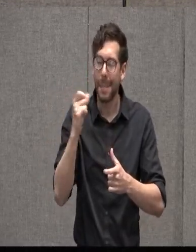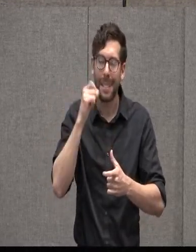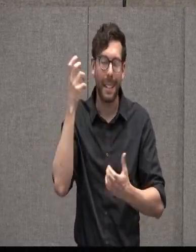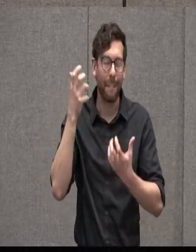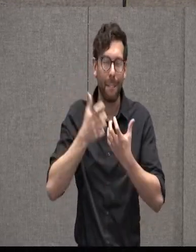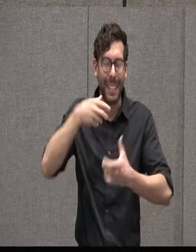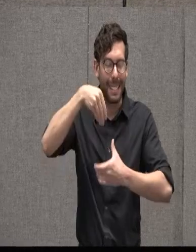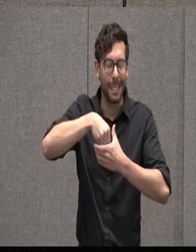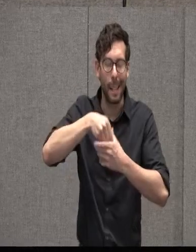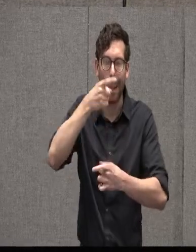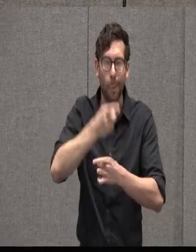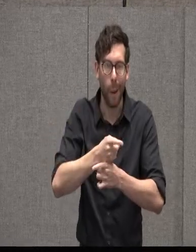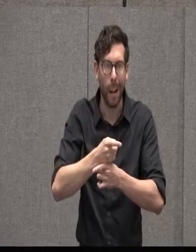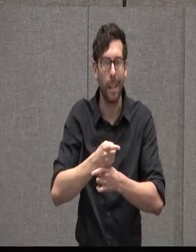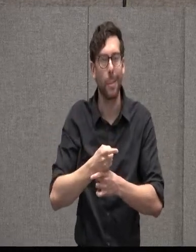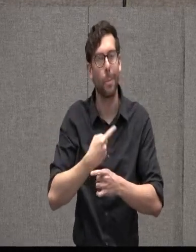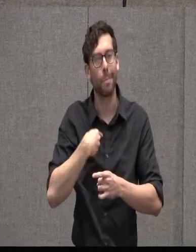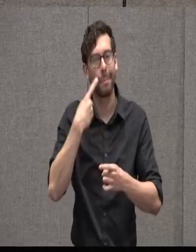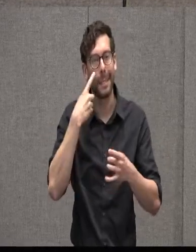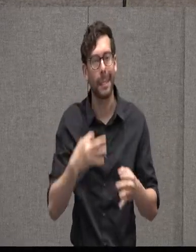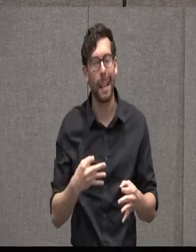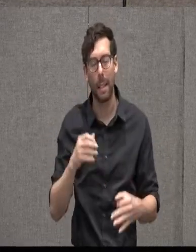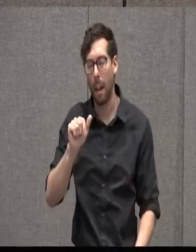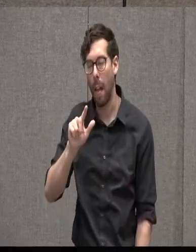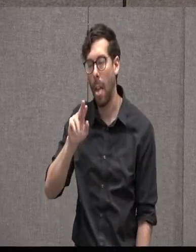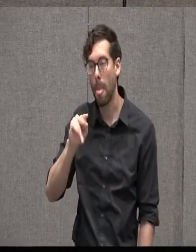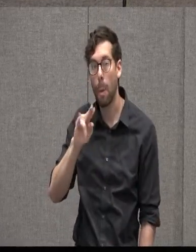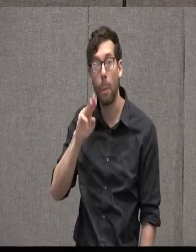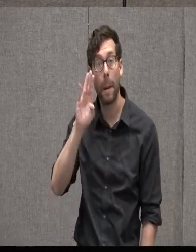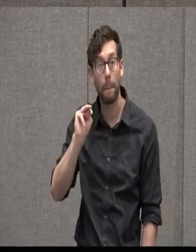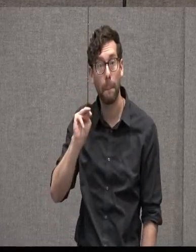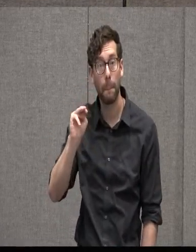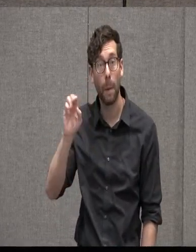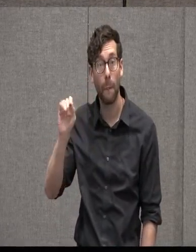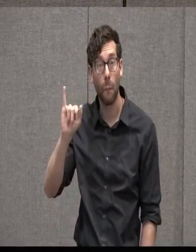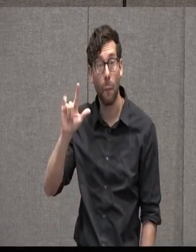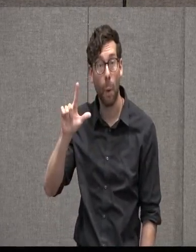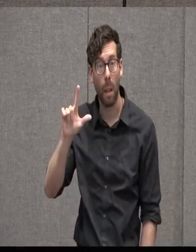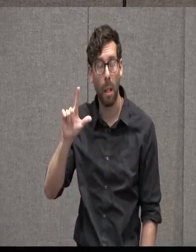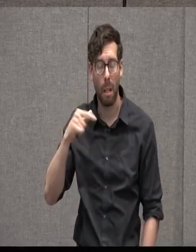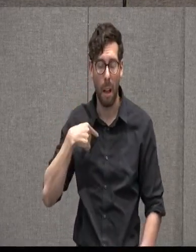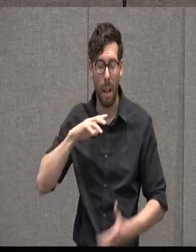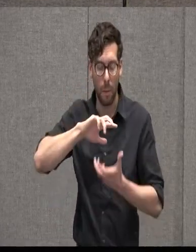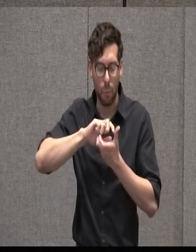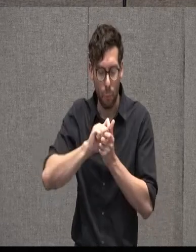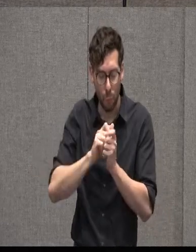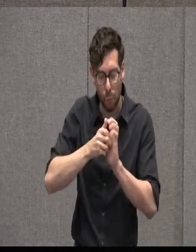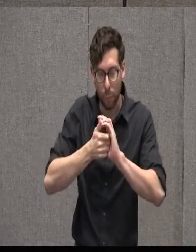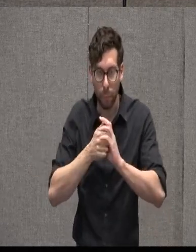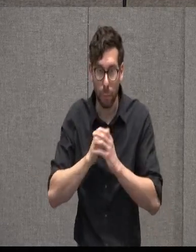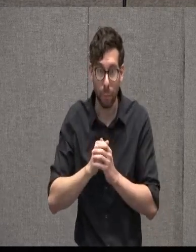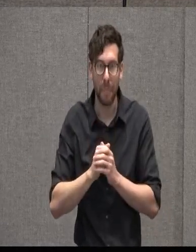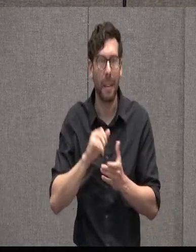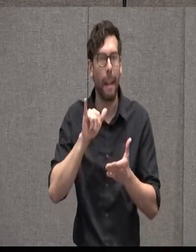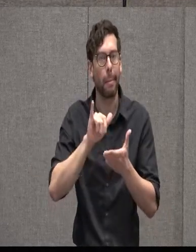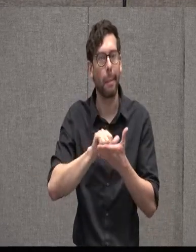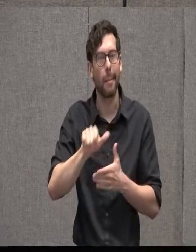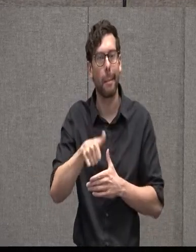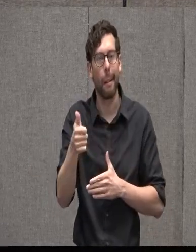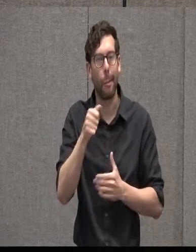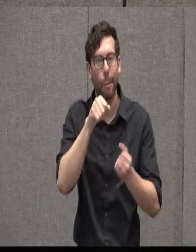another object to hit another object. So think of a series, steps that you can take to observe